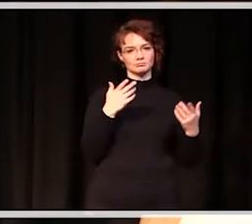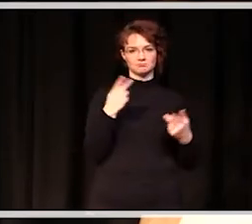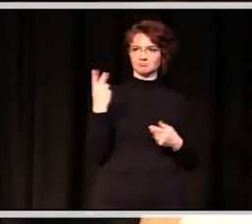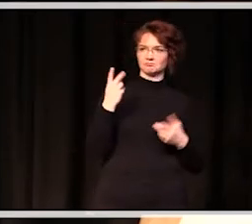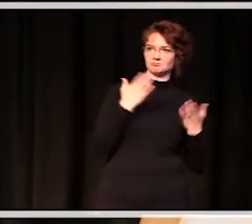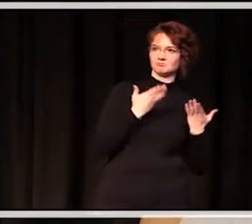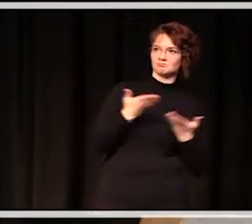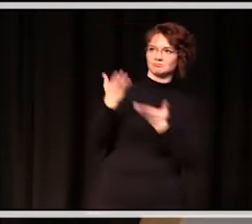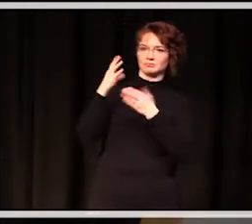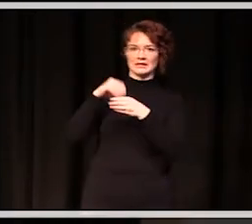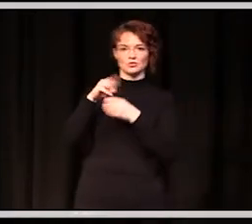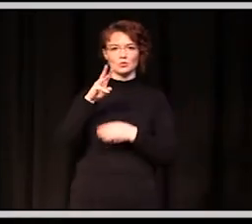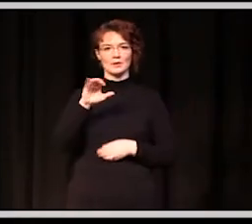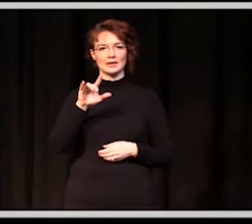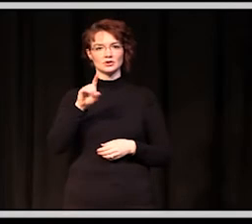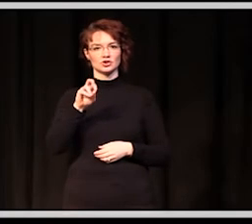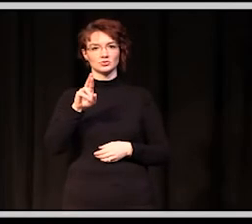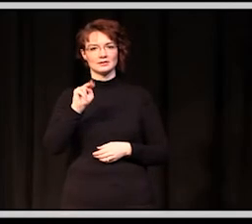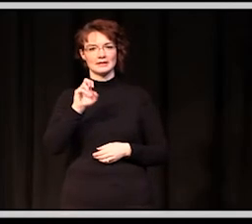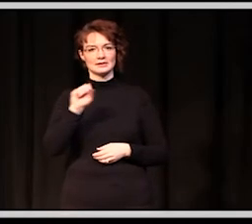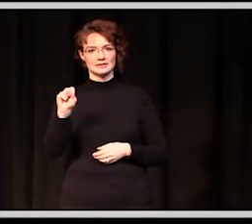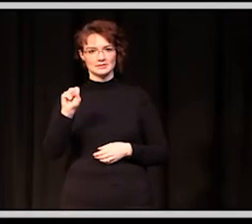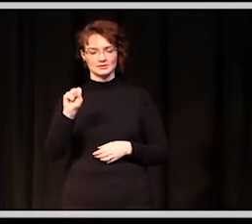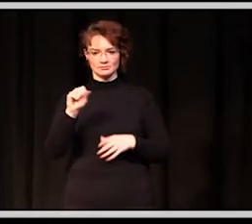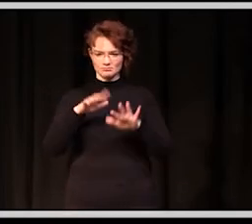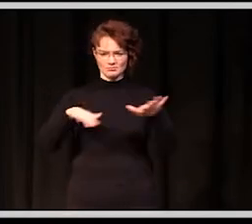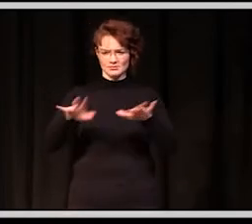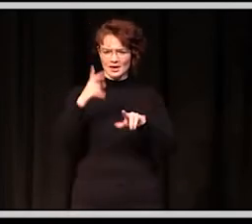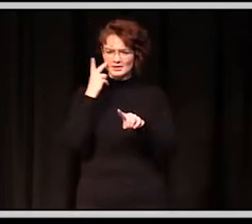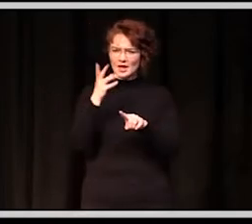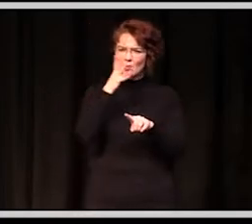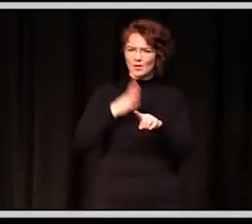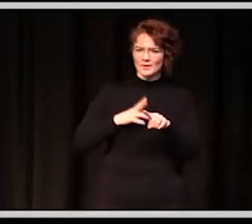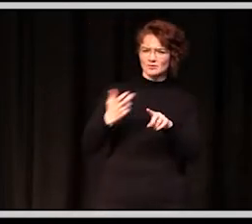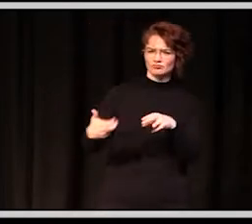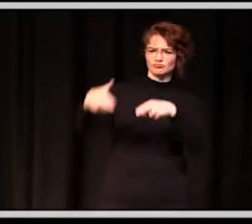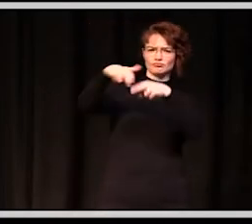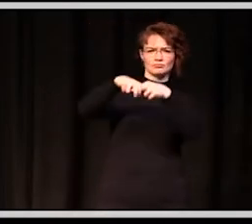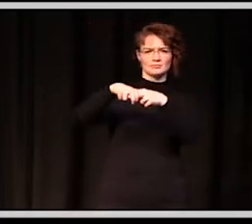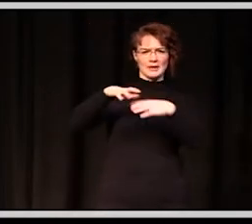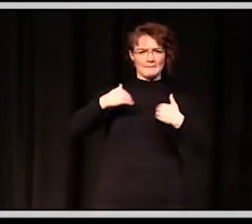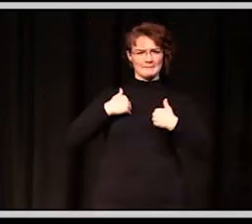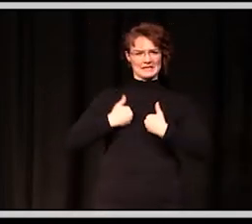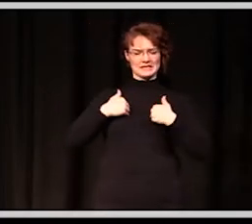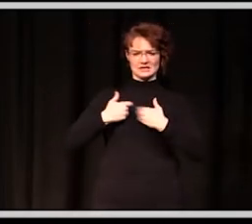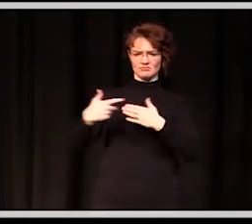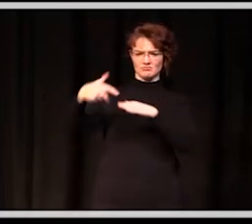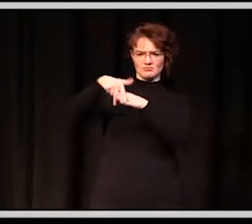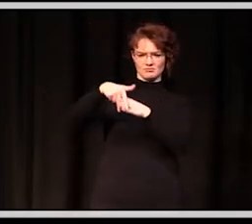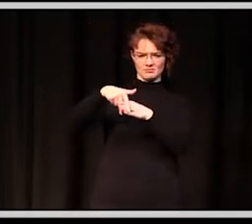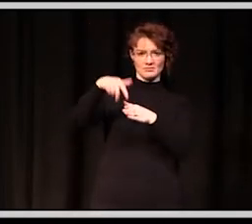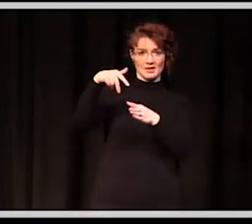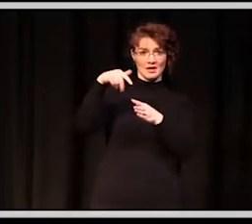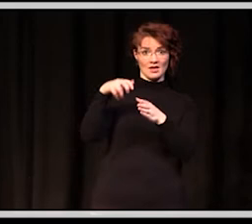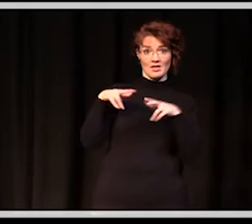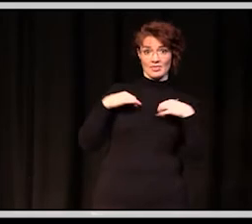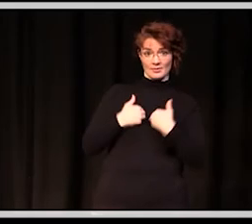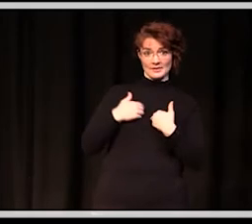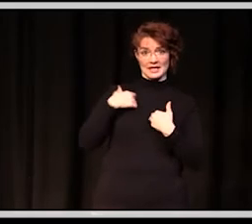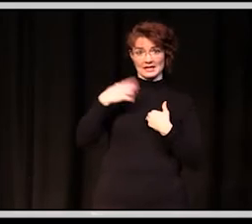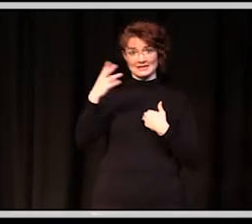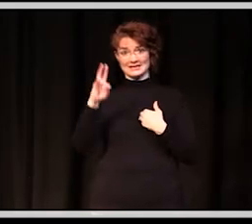spirit into the wilderness. And there I saw a woman sitting on a scarlet beast that had 7 heads and 10 horns,